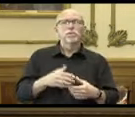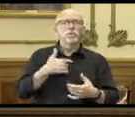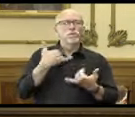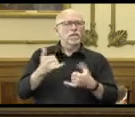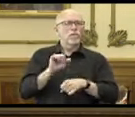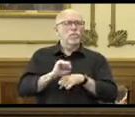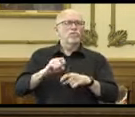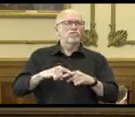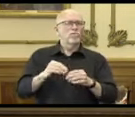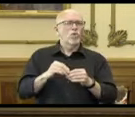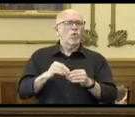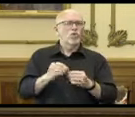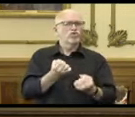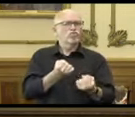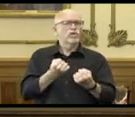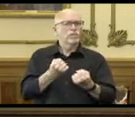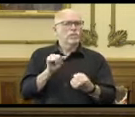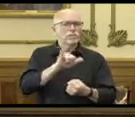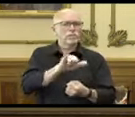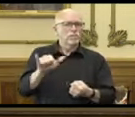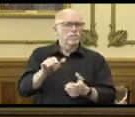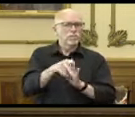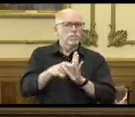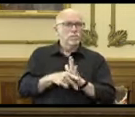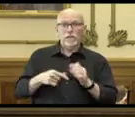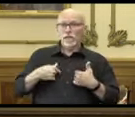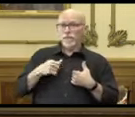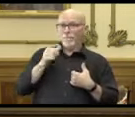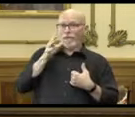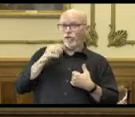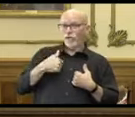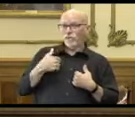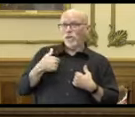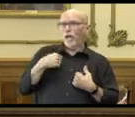to strengthen those as well. I completely, as a parent myself,